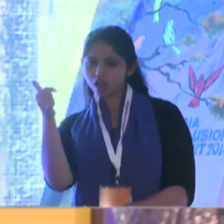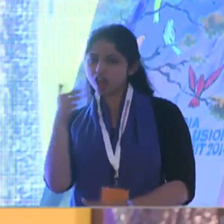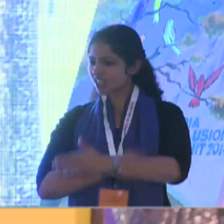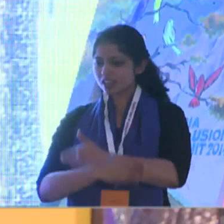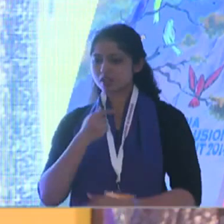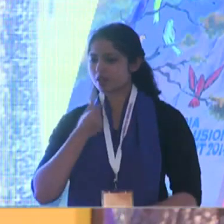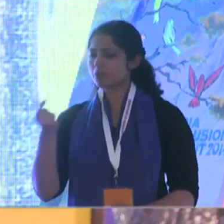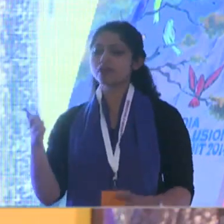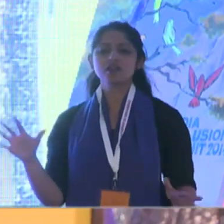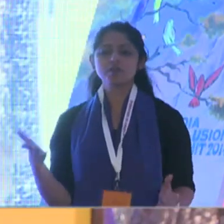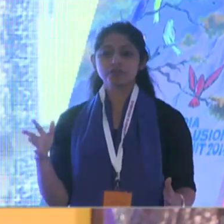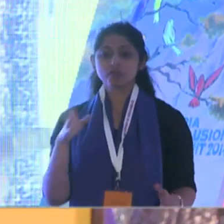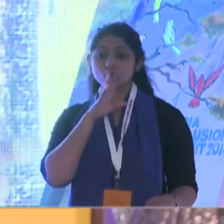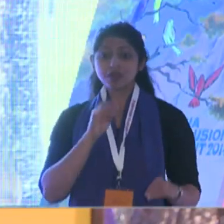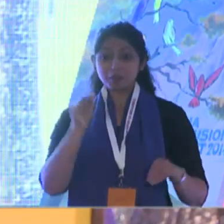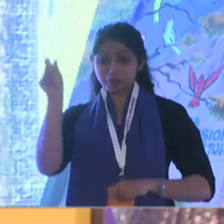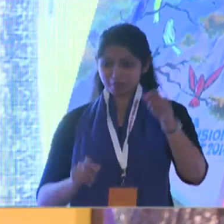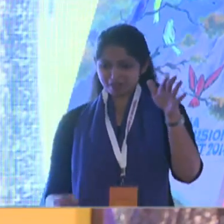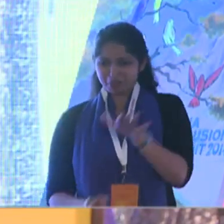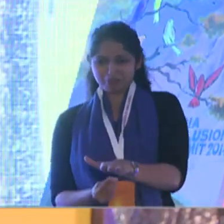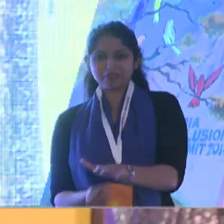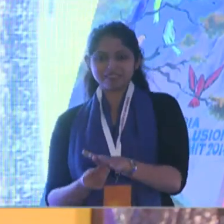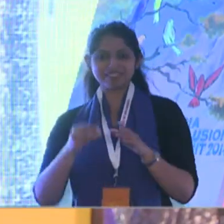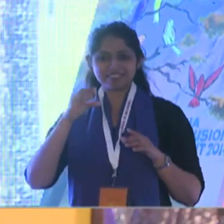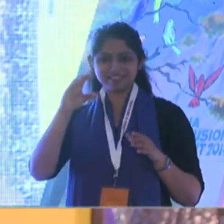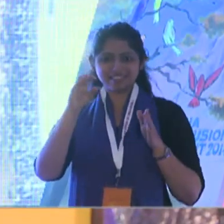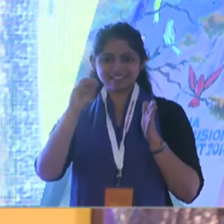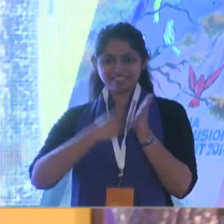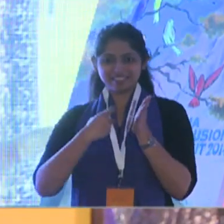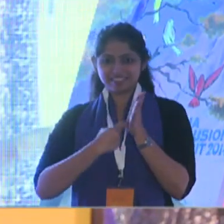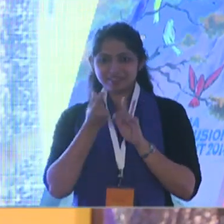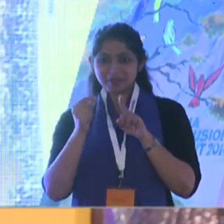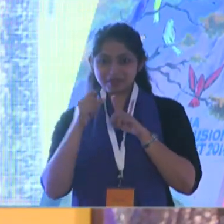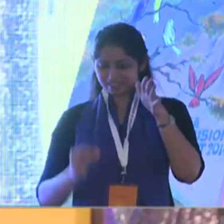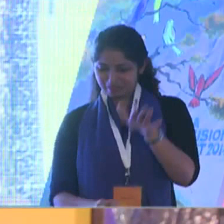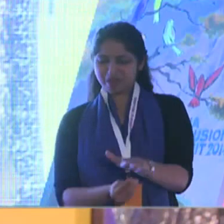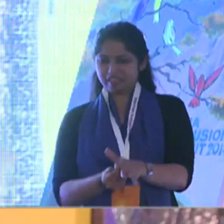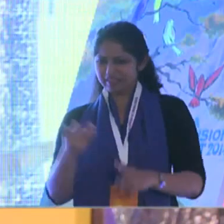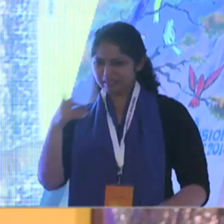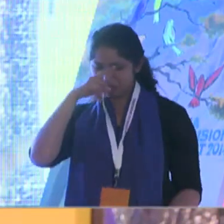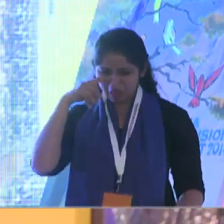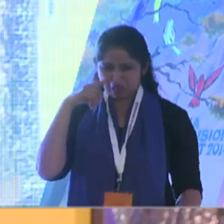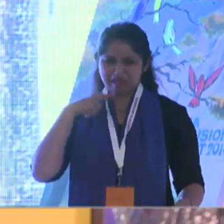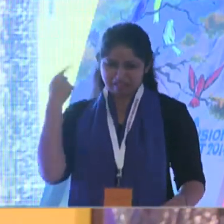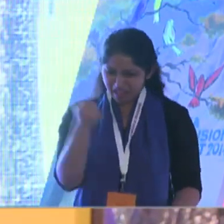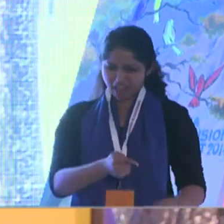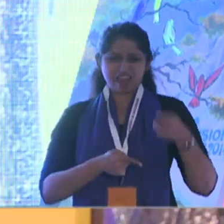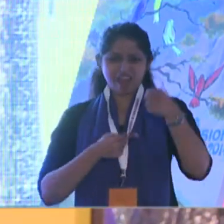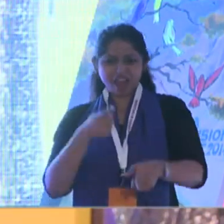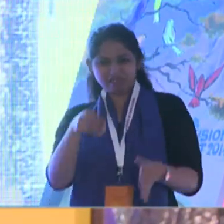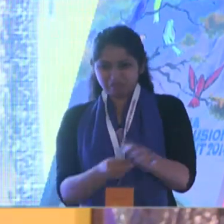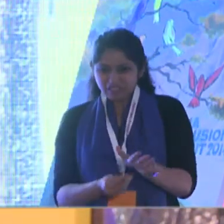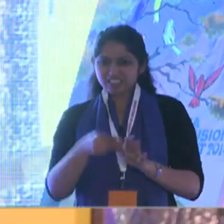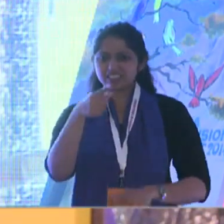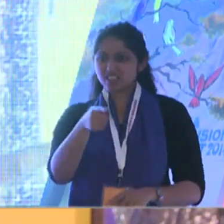in our country who are corrupt, who carry out the scams, who cheat people, who